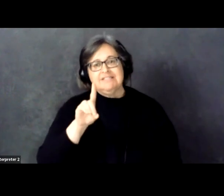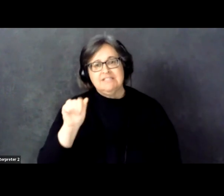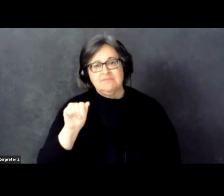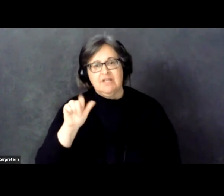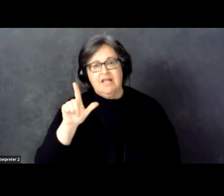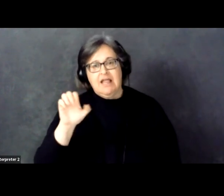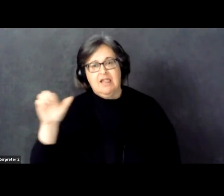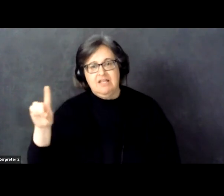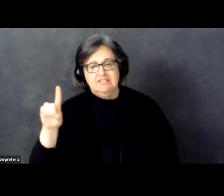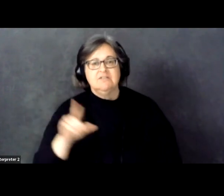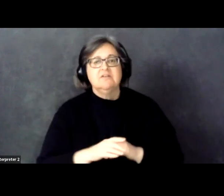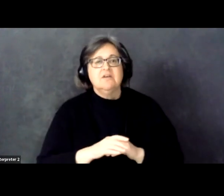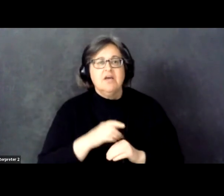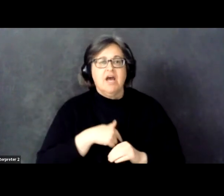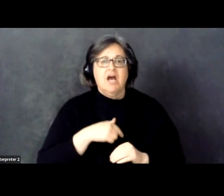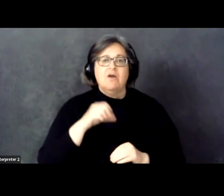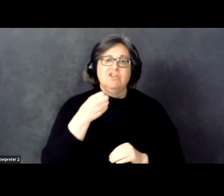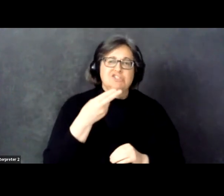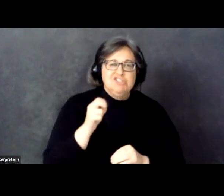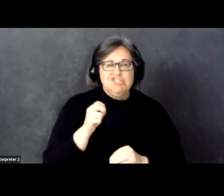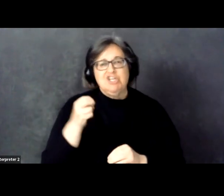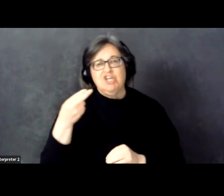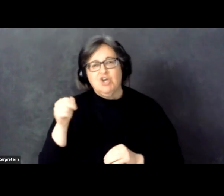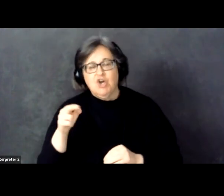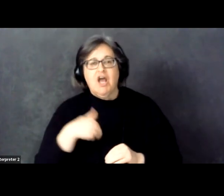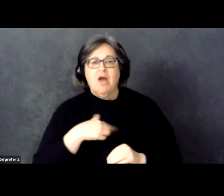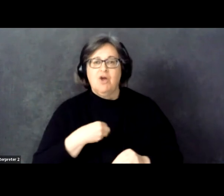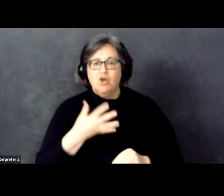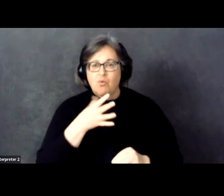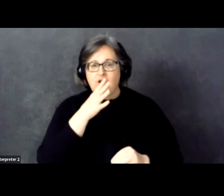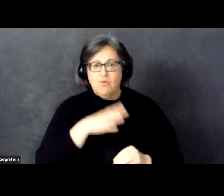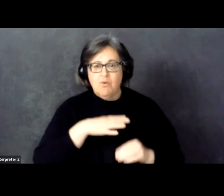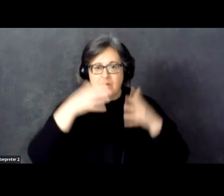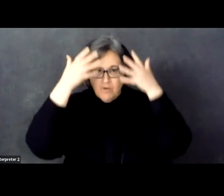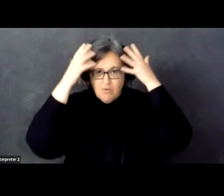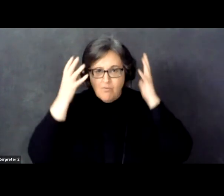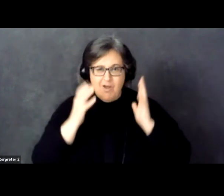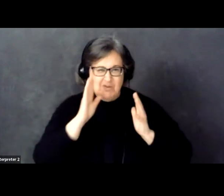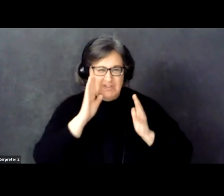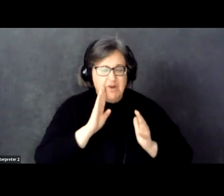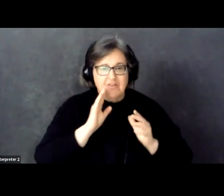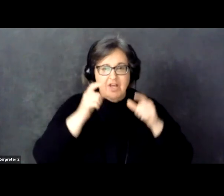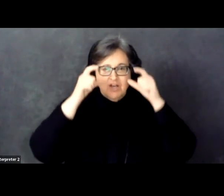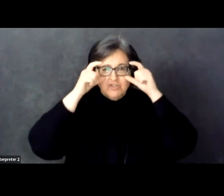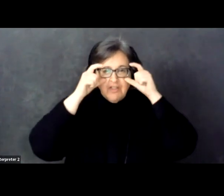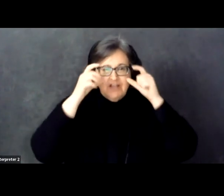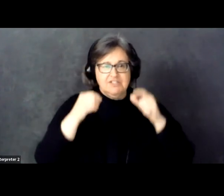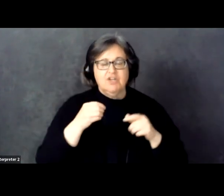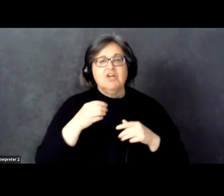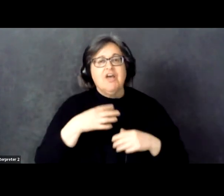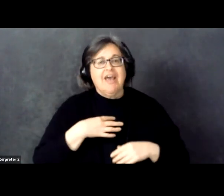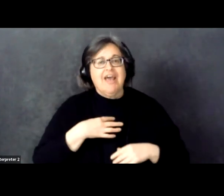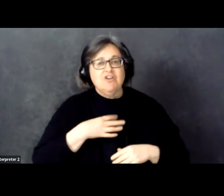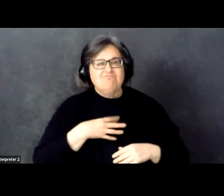an image description of me is that I am a white woman with brown wavy hair. I'm wearing tortoiseshell glasses and a cream top and an animal